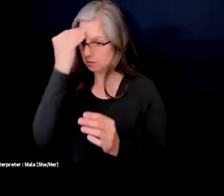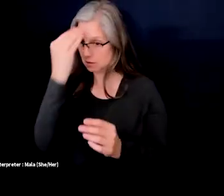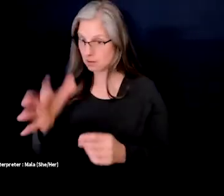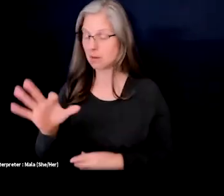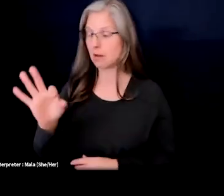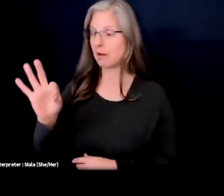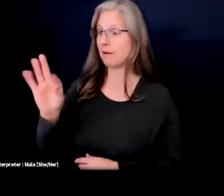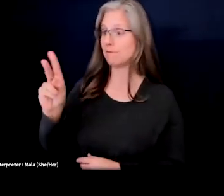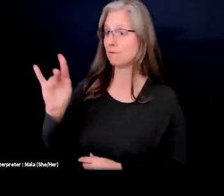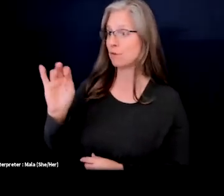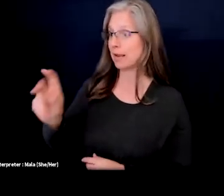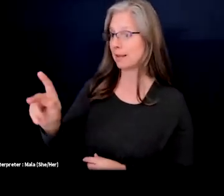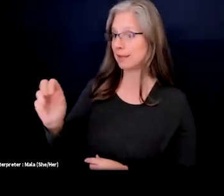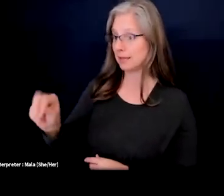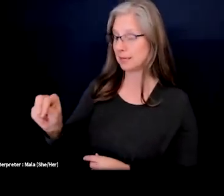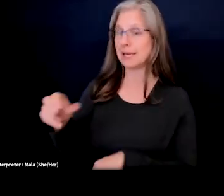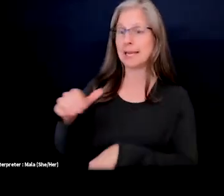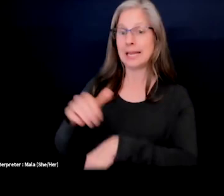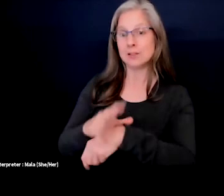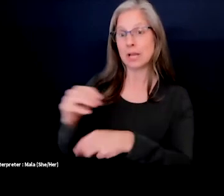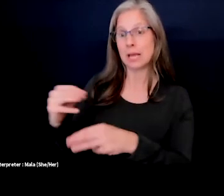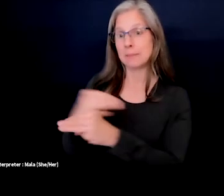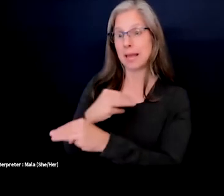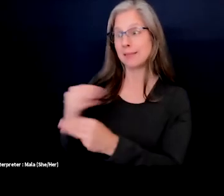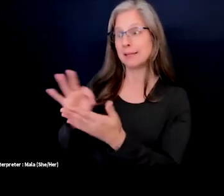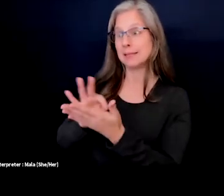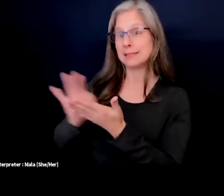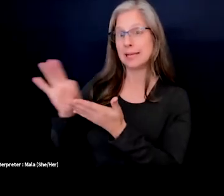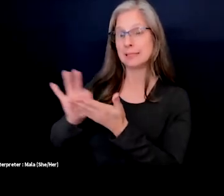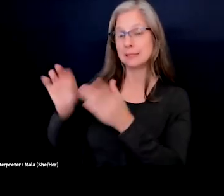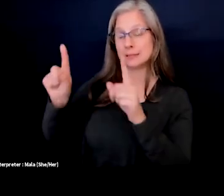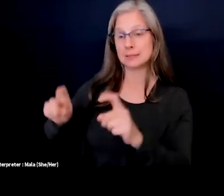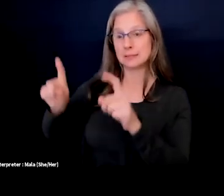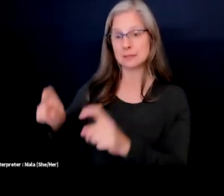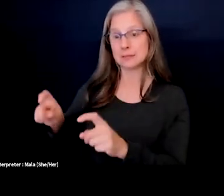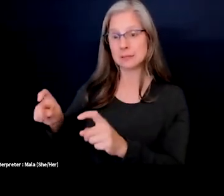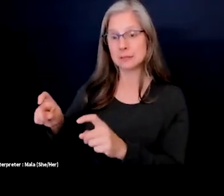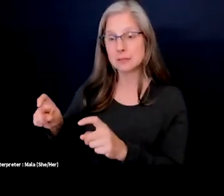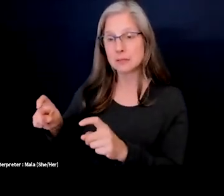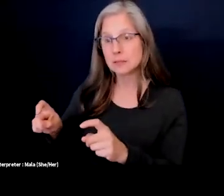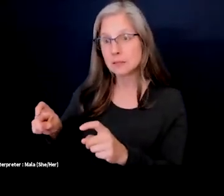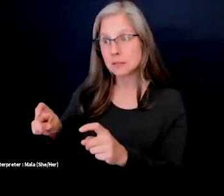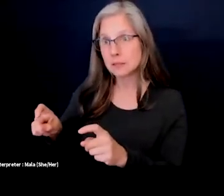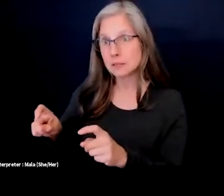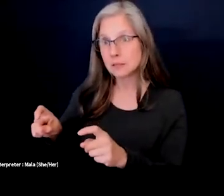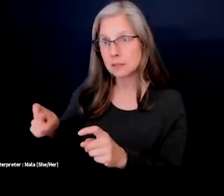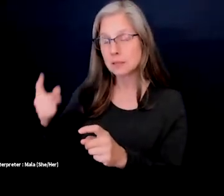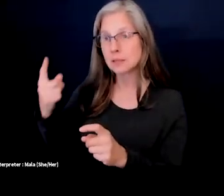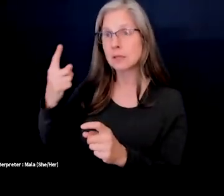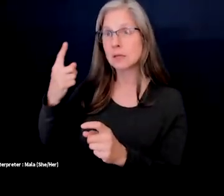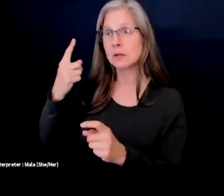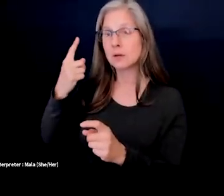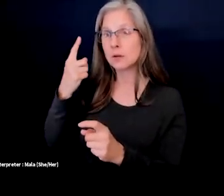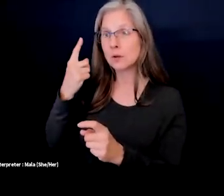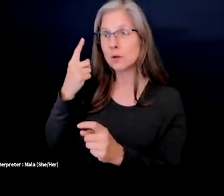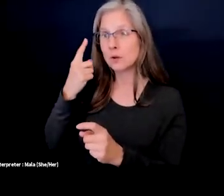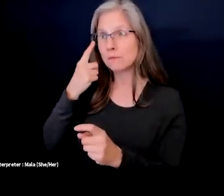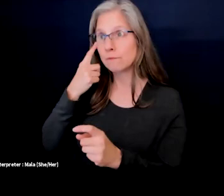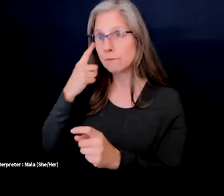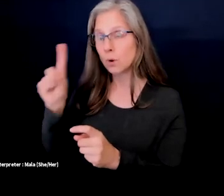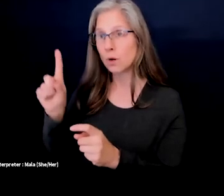test scores in both English and math for emerging English